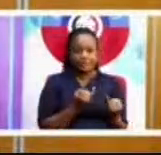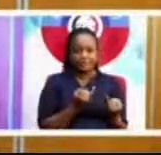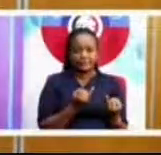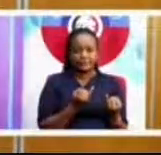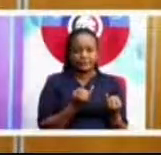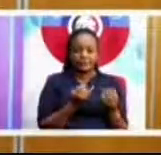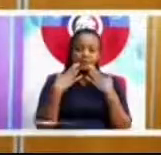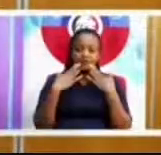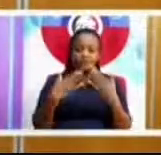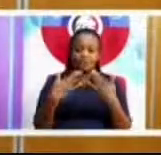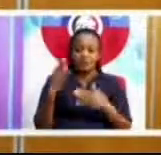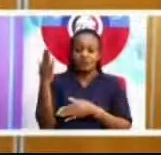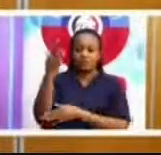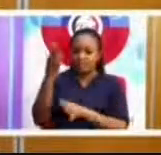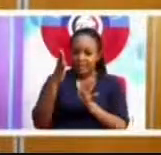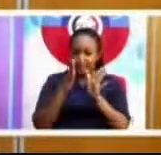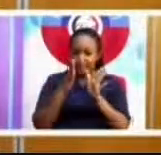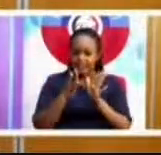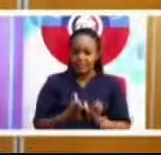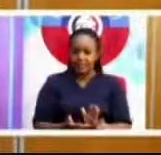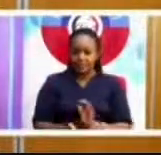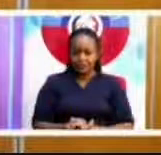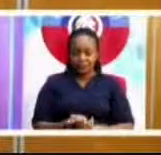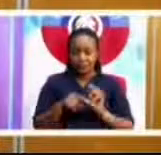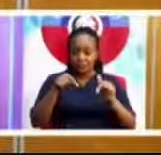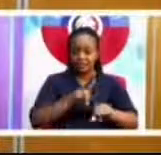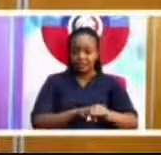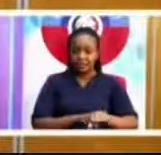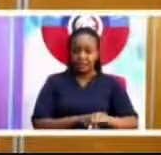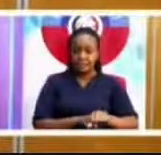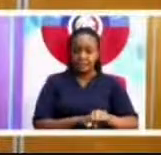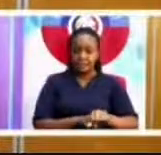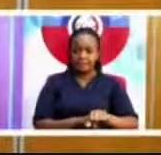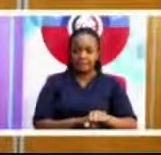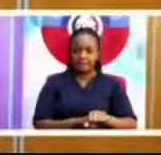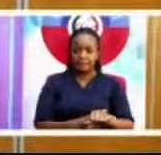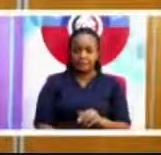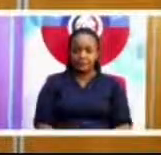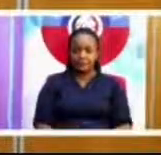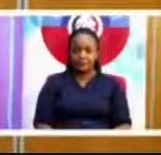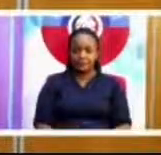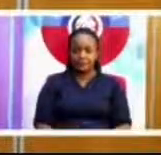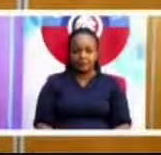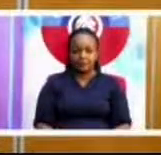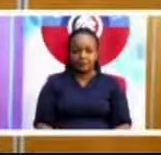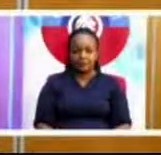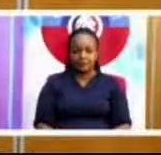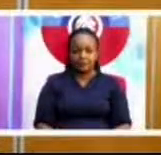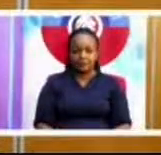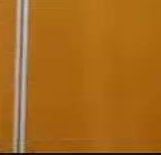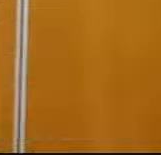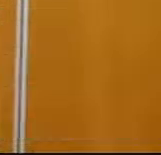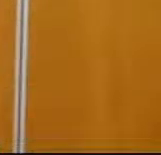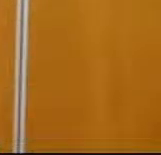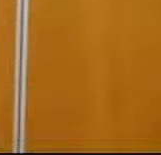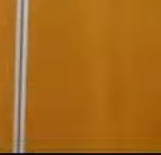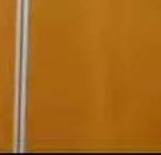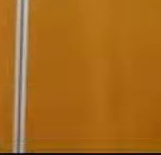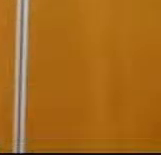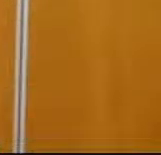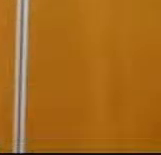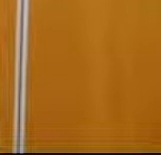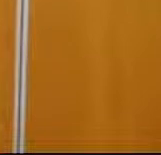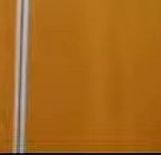facilitator, for this time. I want to greet all of you, the